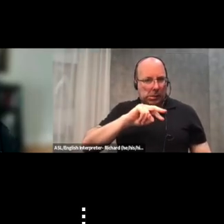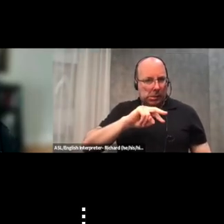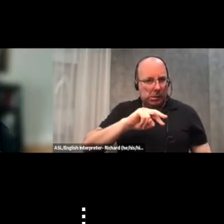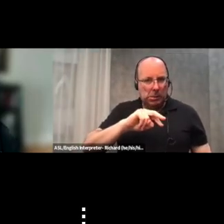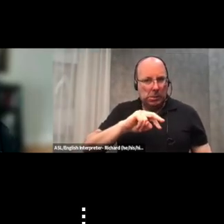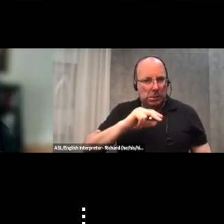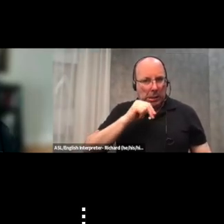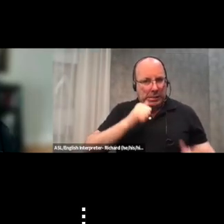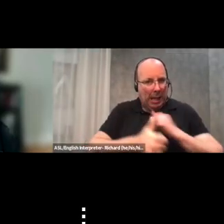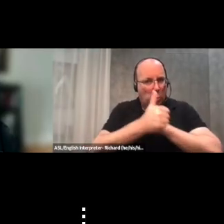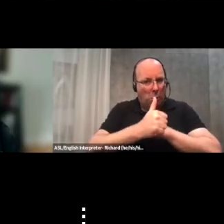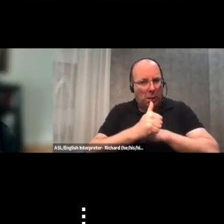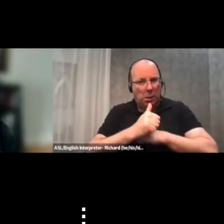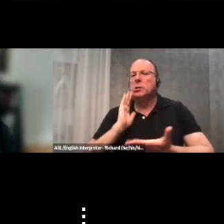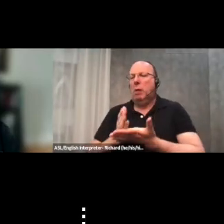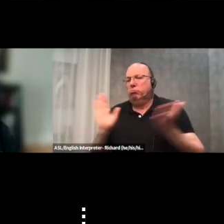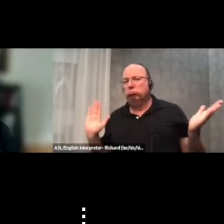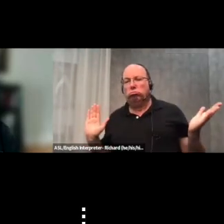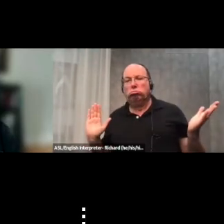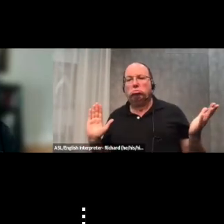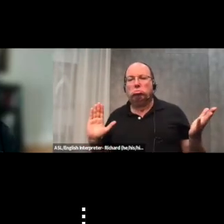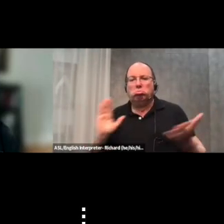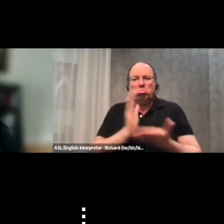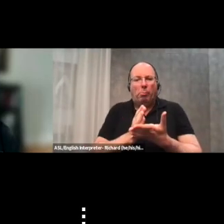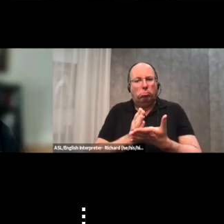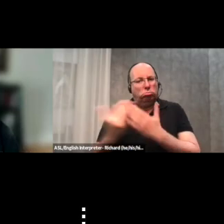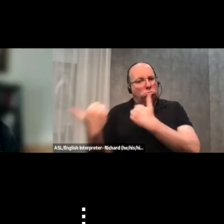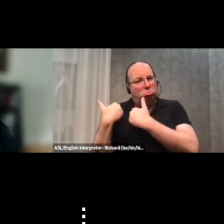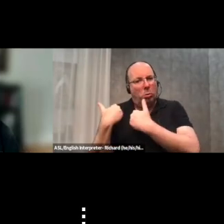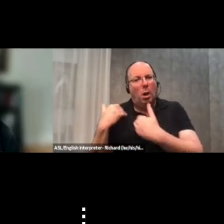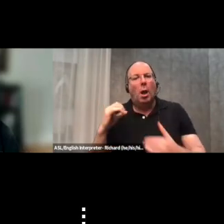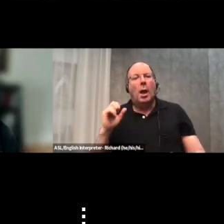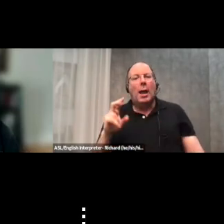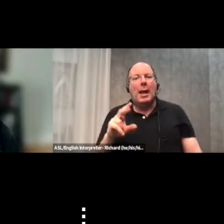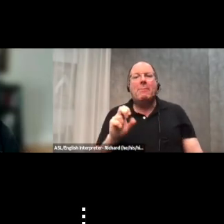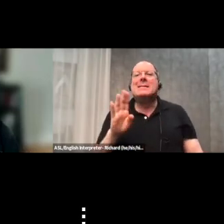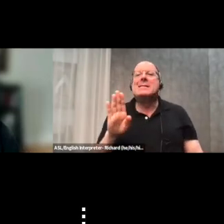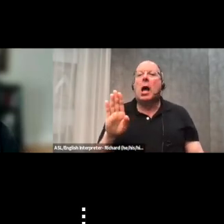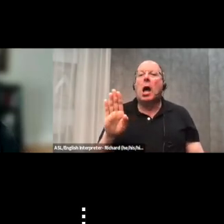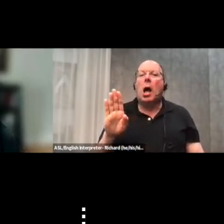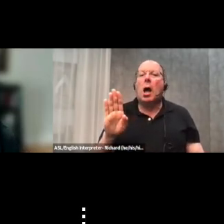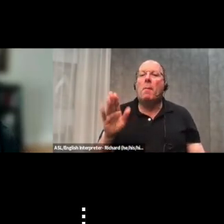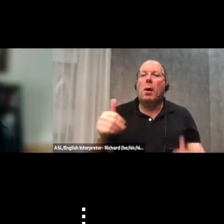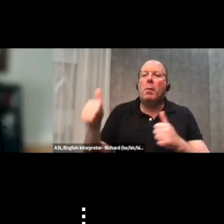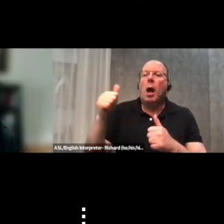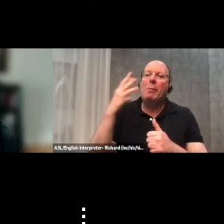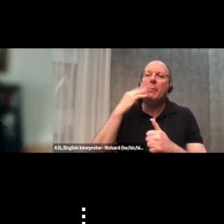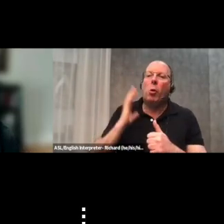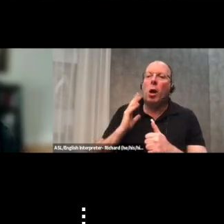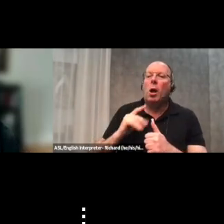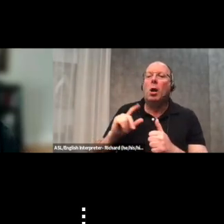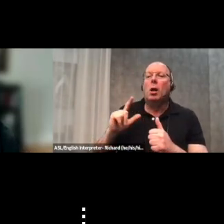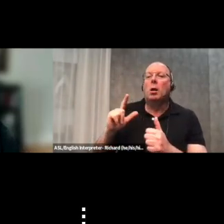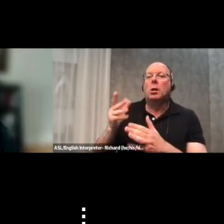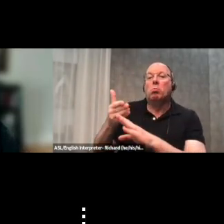safety is at risk. If the sub has experienced subspace before, it might also be a good idea